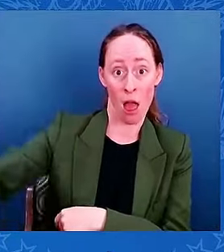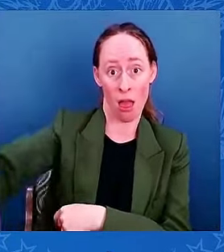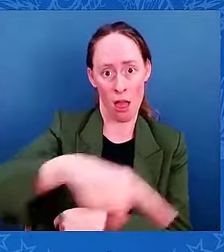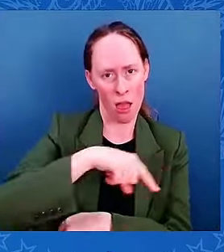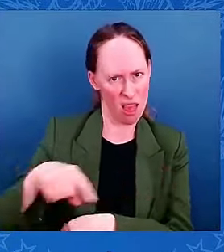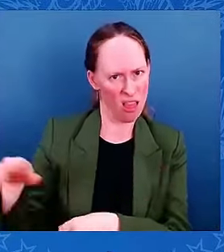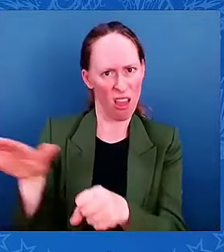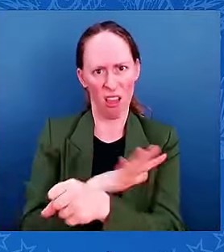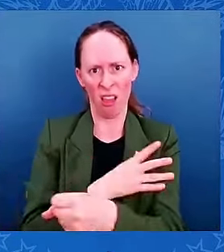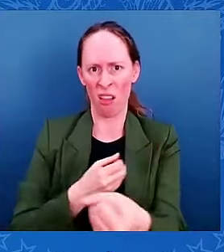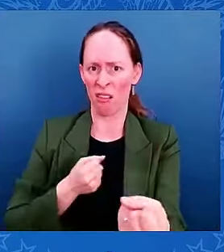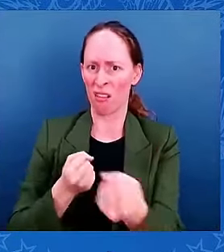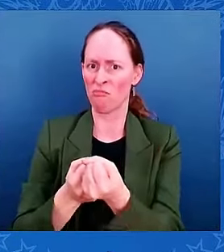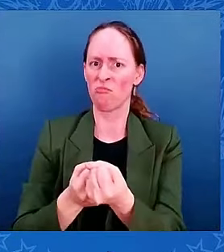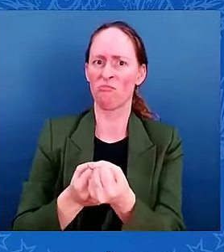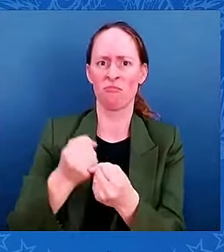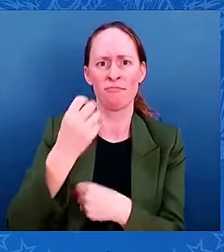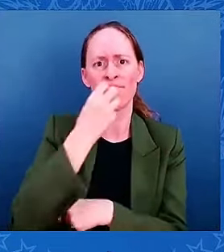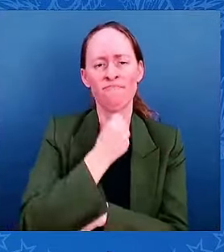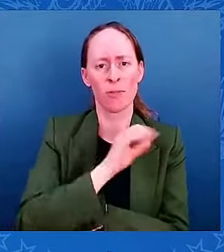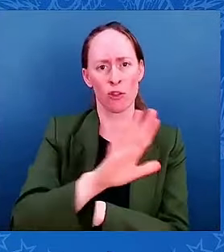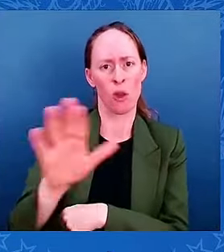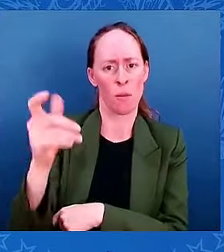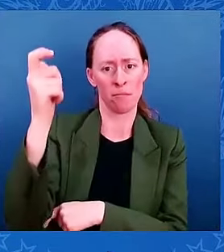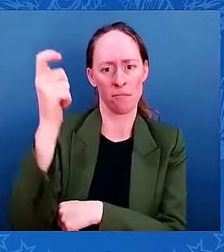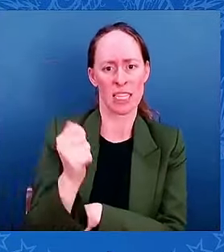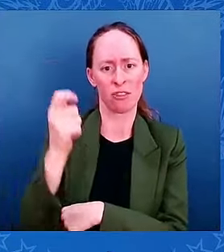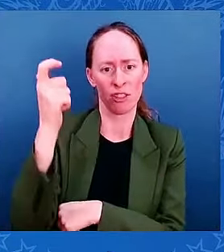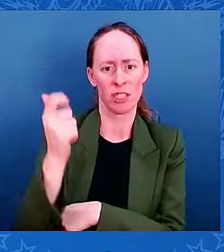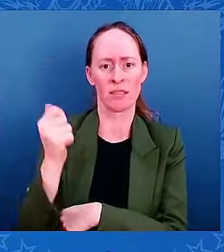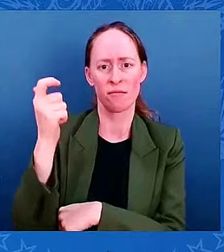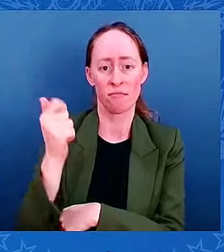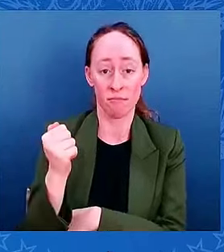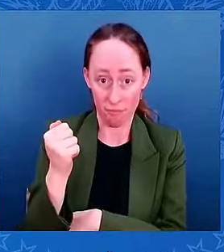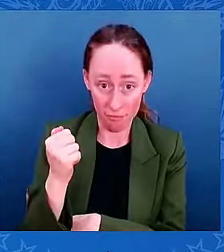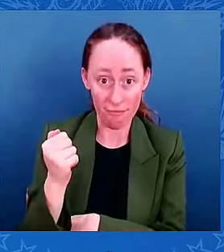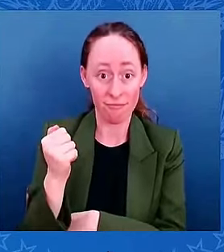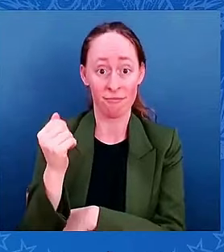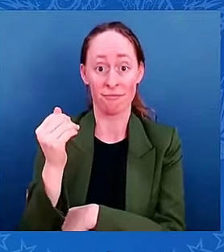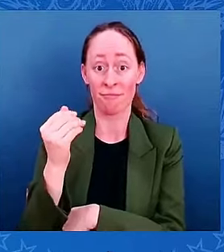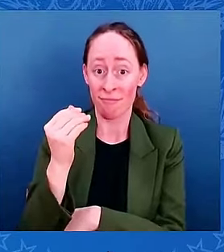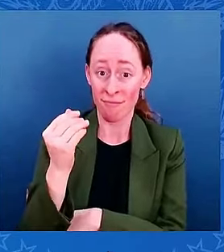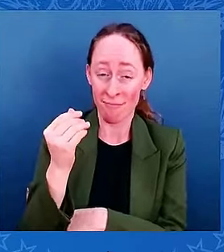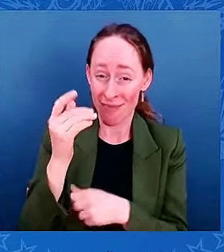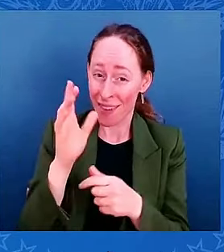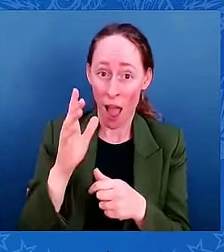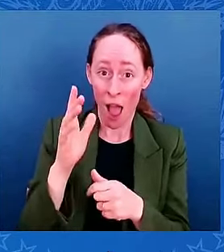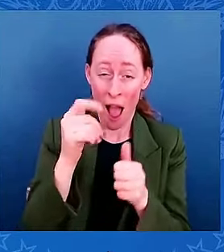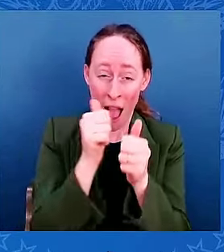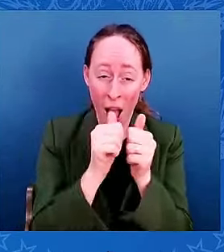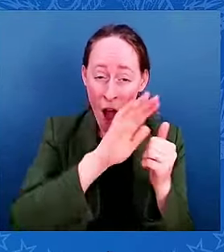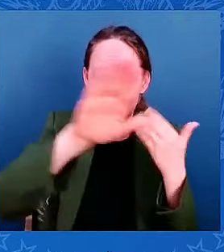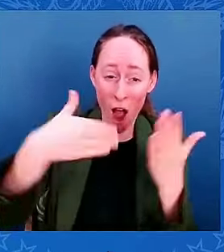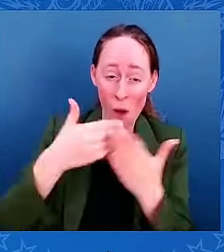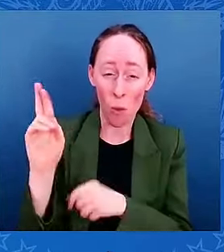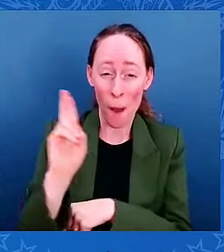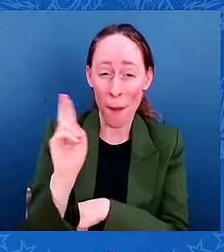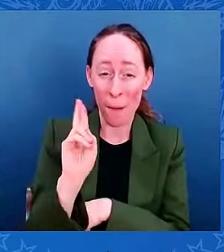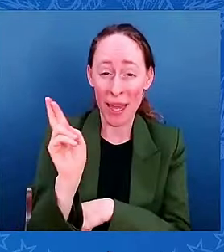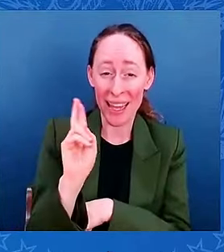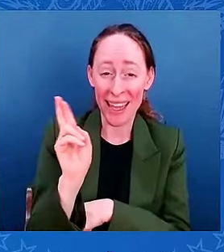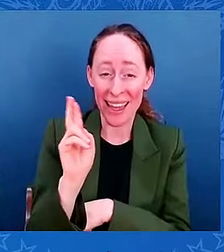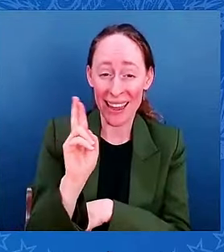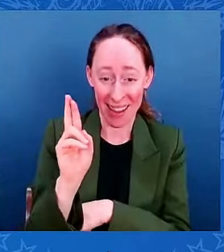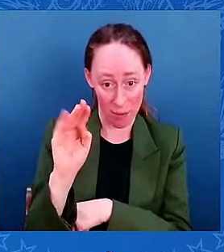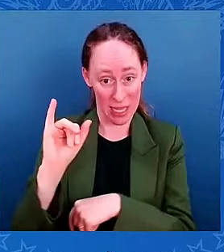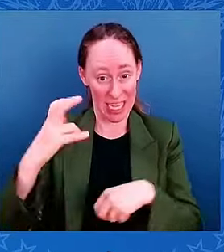But hear me now. Every single Republican in your delegation voted against protecting those pensions. Every single one.